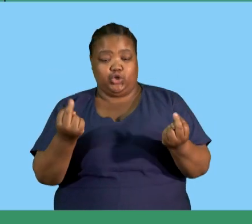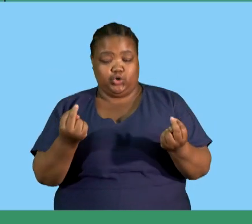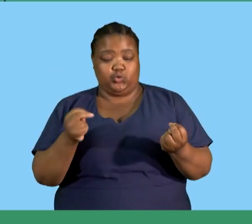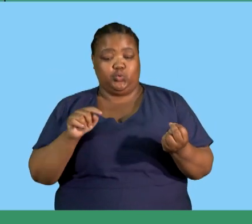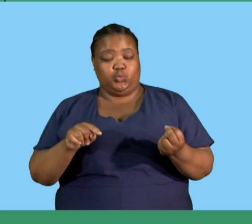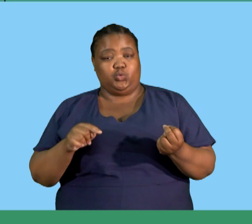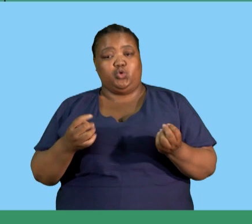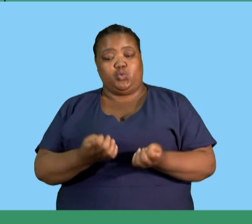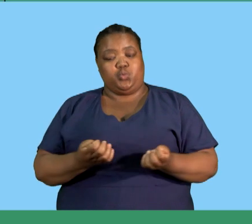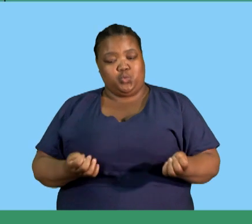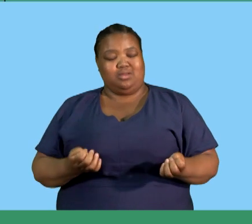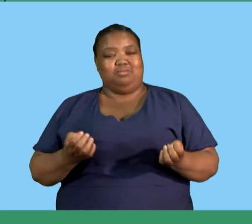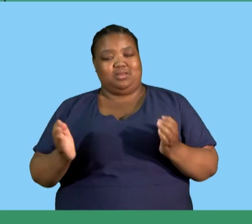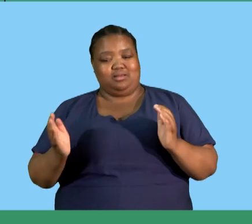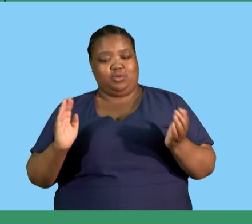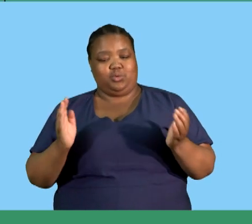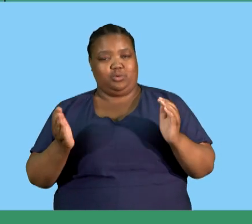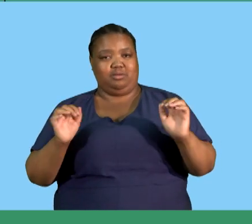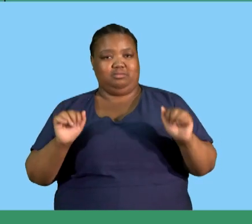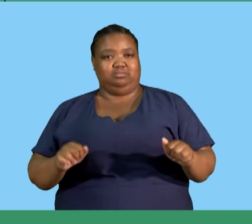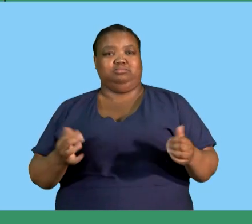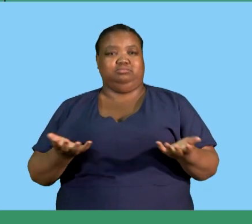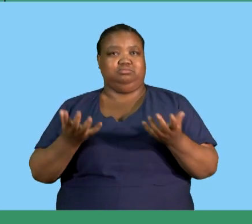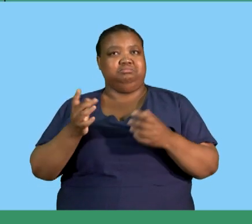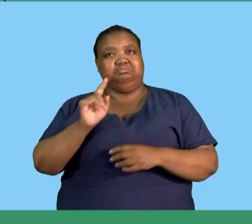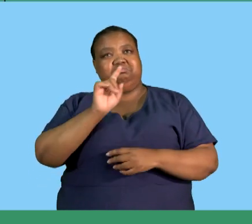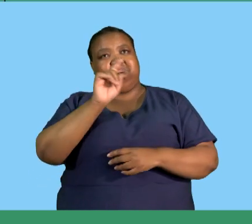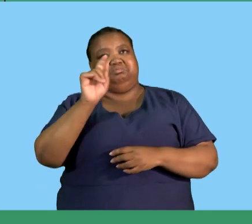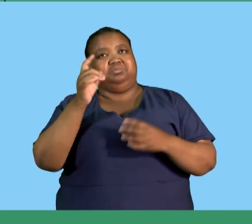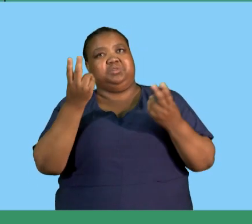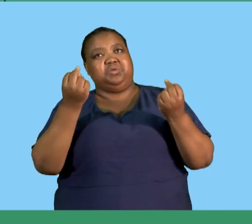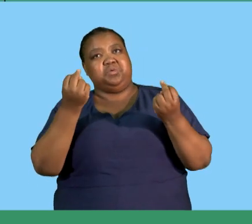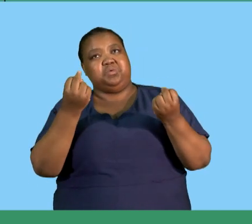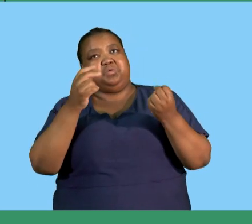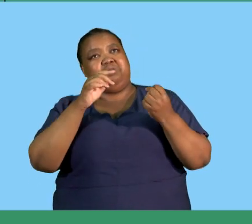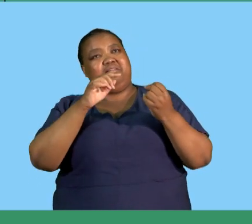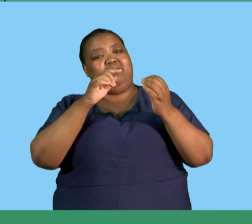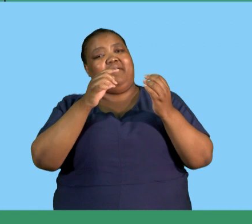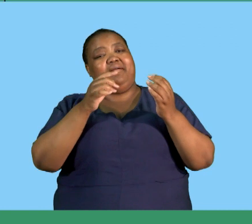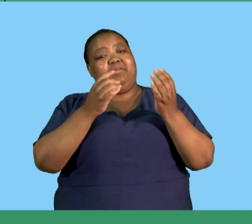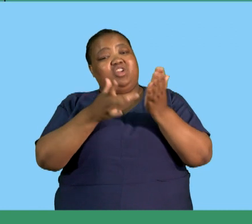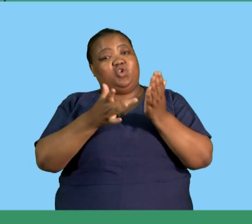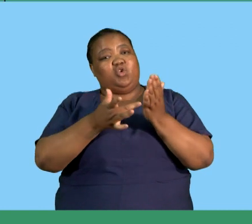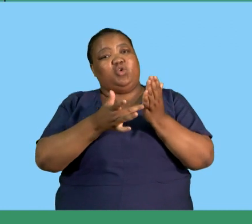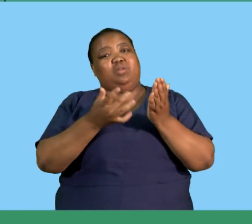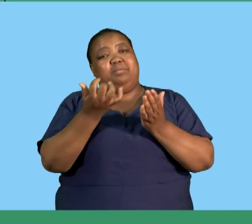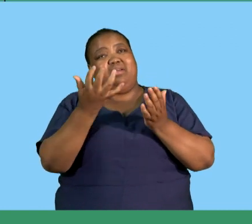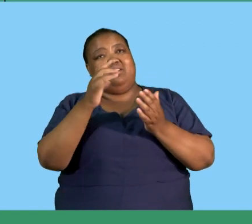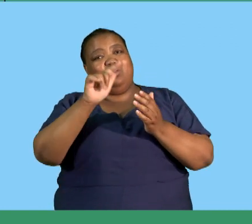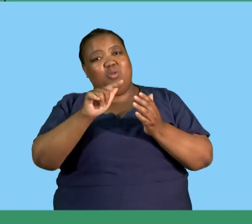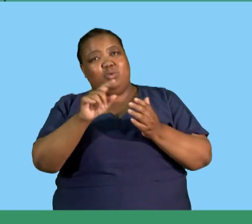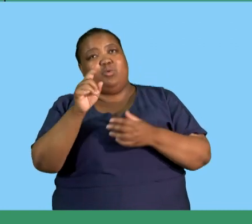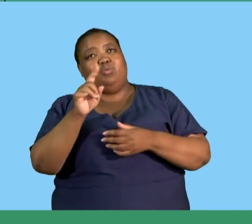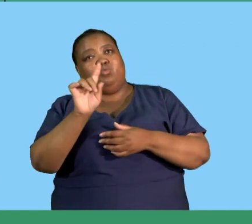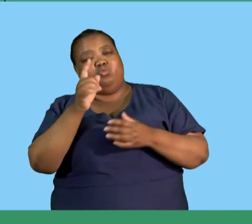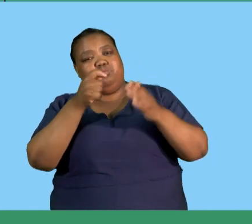reasonable prices. So we need to check who's going to give us at a reasonable price. may not be able to cater